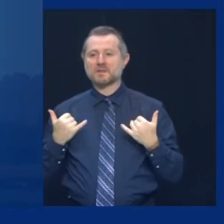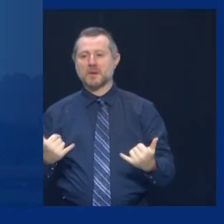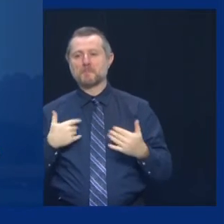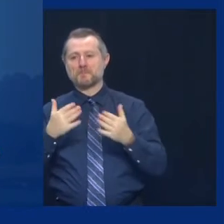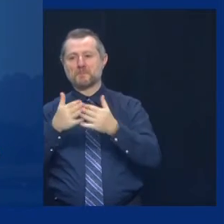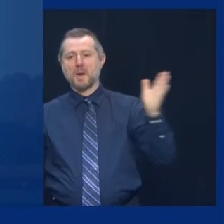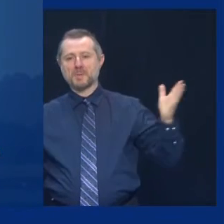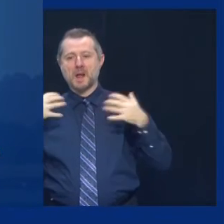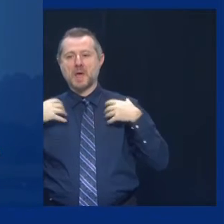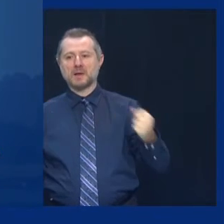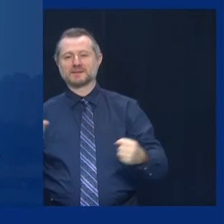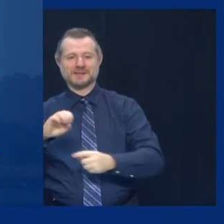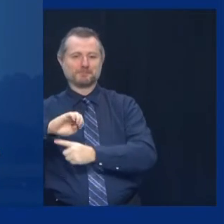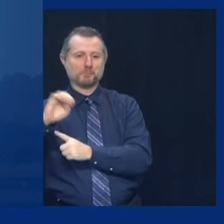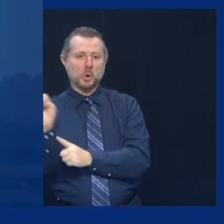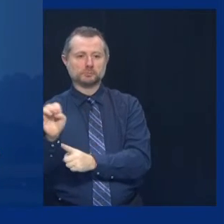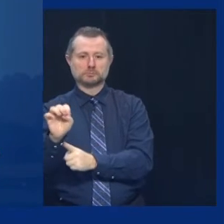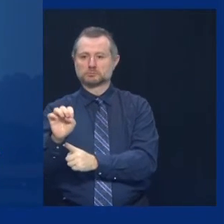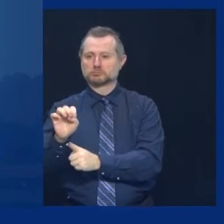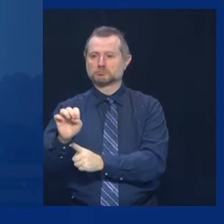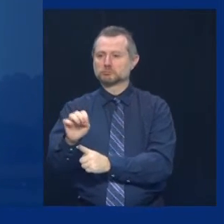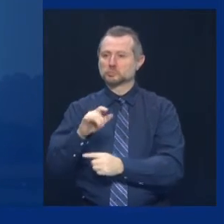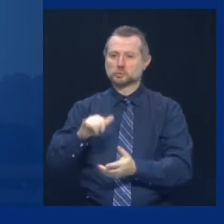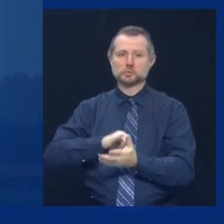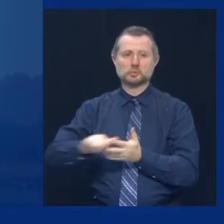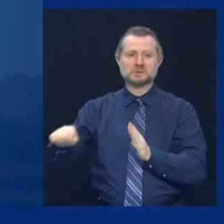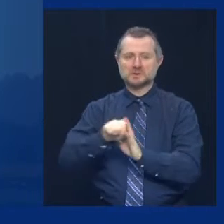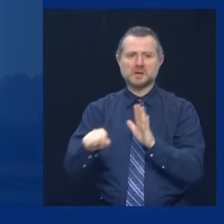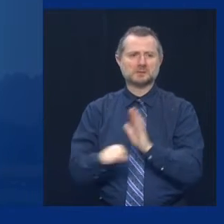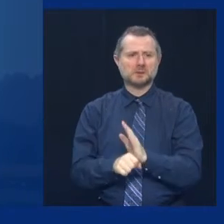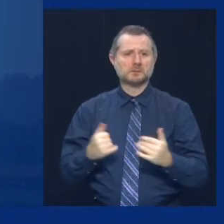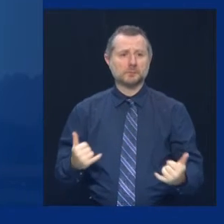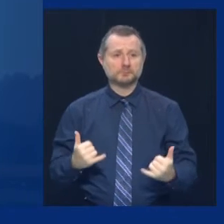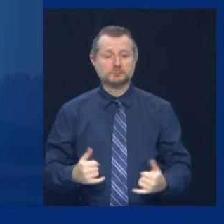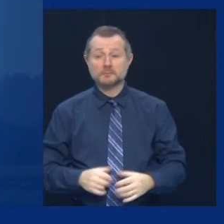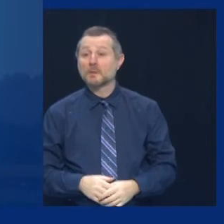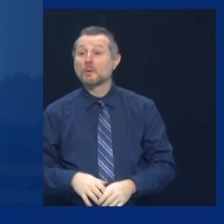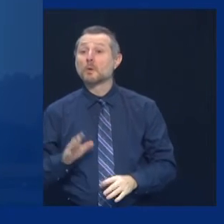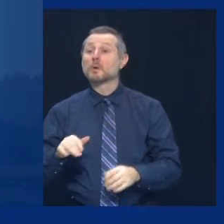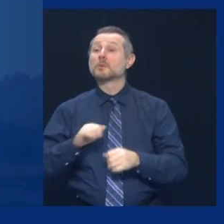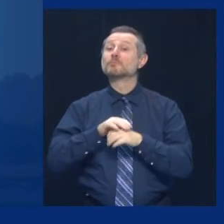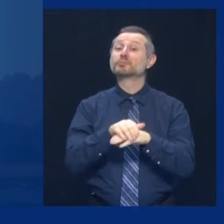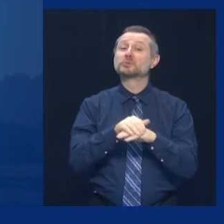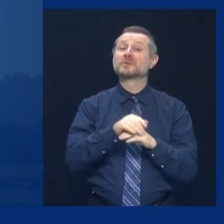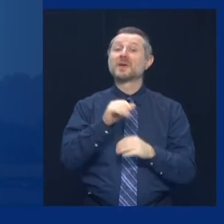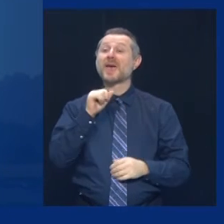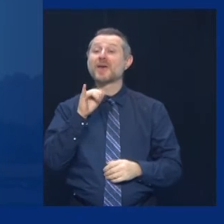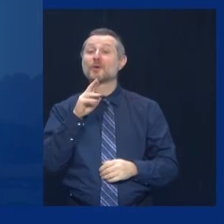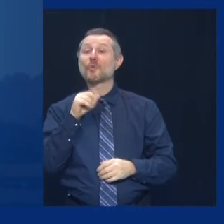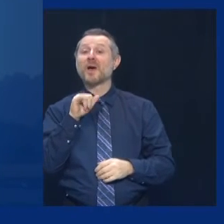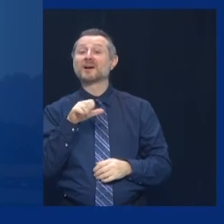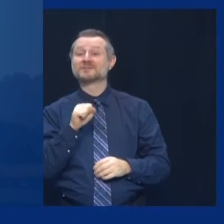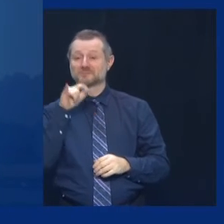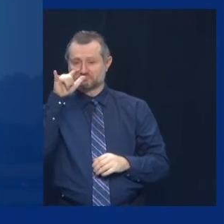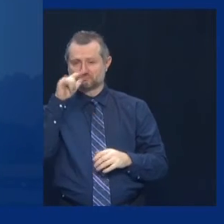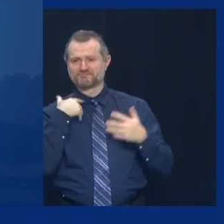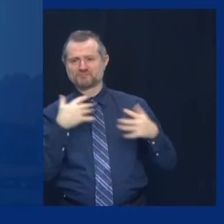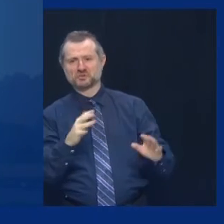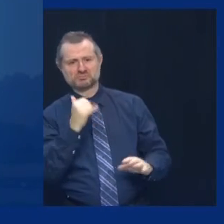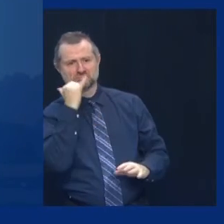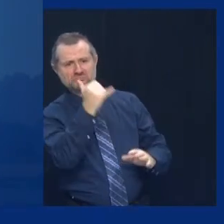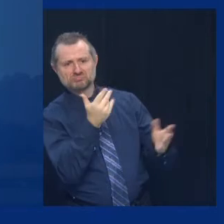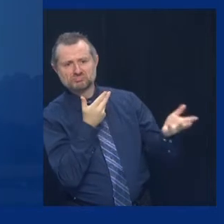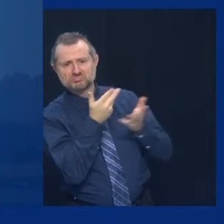in existence in New York State. The British Airways, I have spoken to myself, and